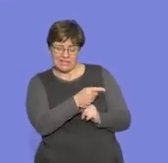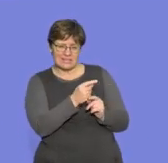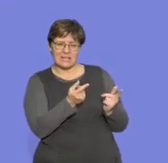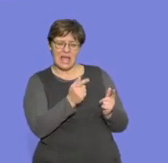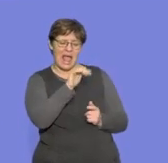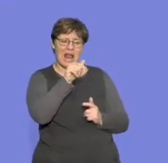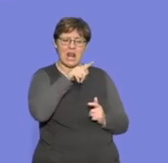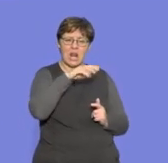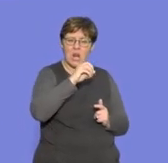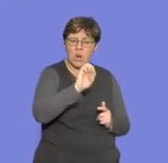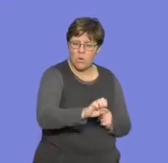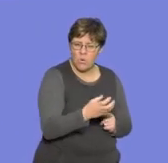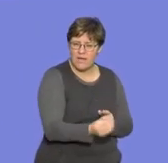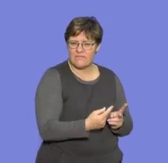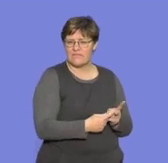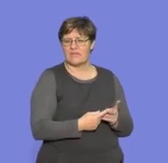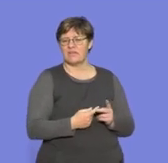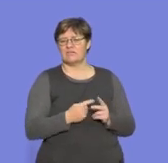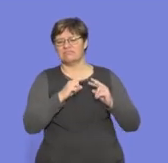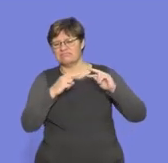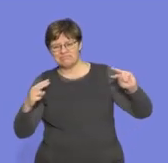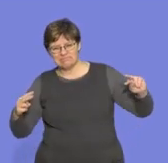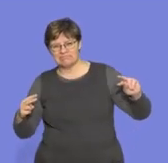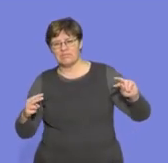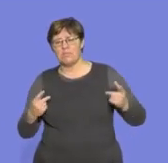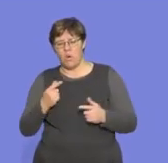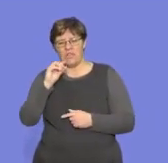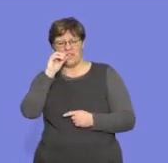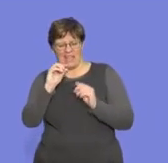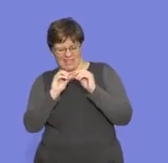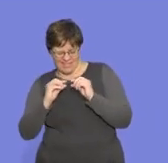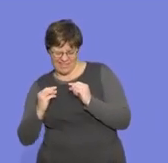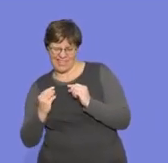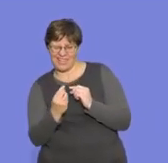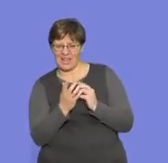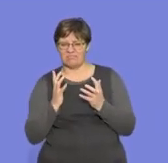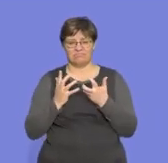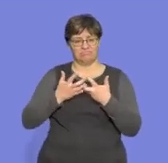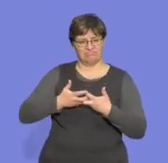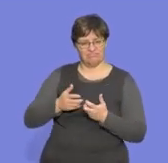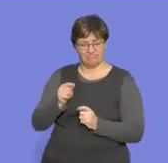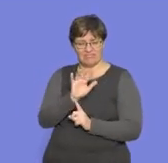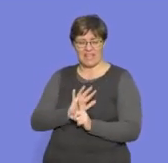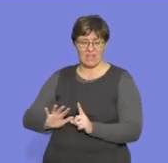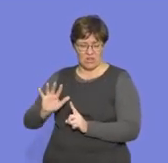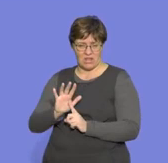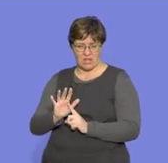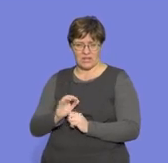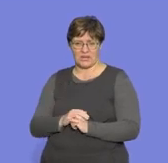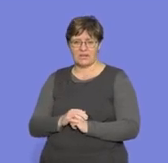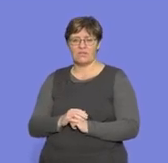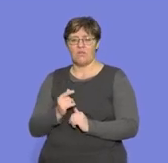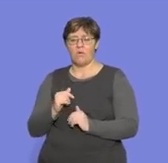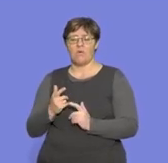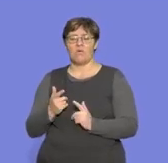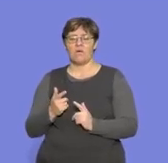species, aloes, which are you find your thickets and euphorbia aloes that are species, growing in which these are areas, thickets and and they often aloes home that are to growing in these monkeys areas, that have enjoyed and they often the type home of to vegetation monkeys